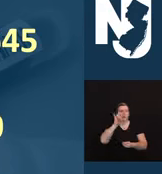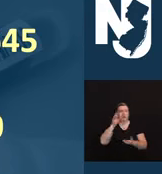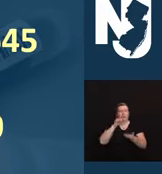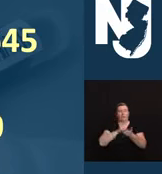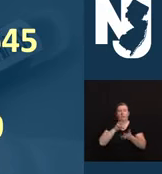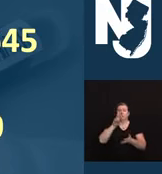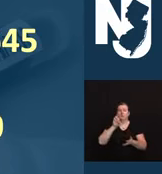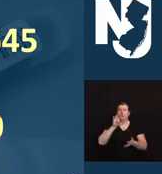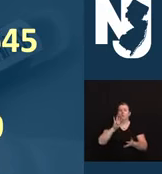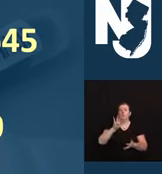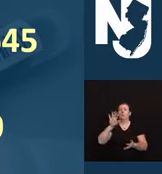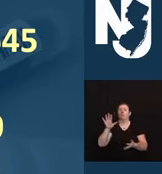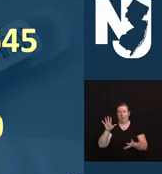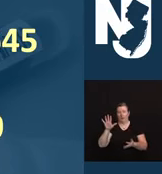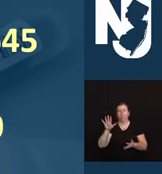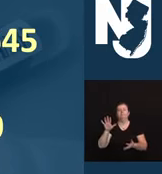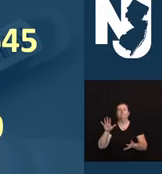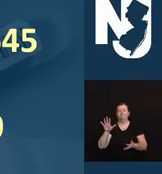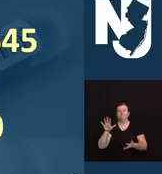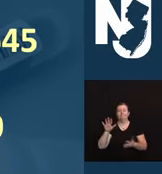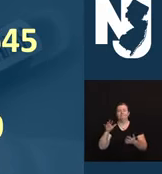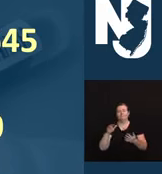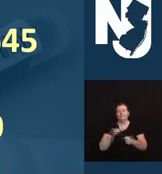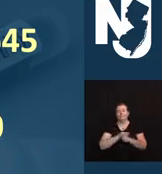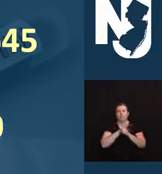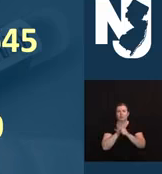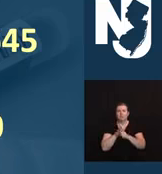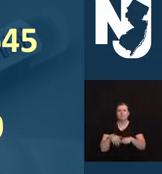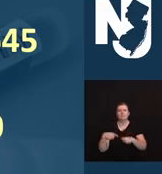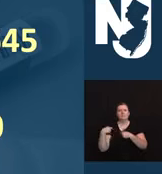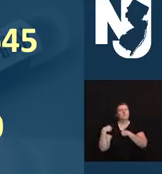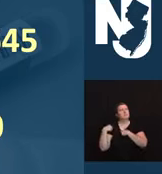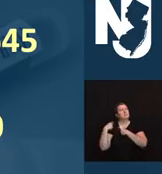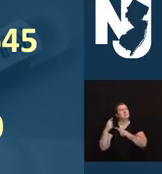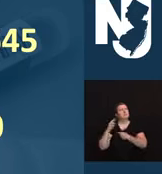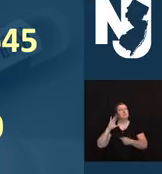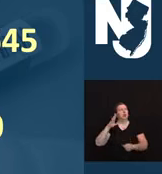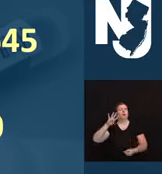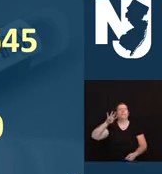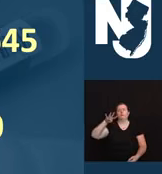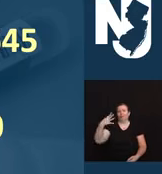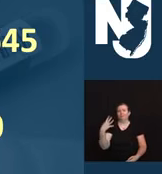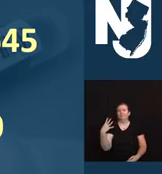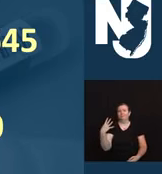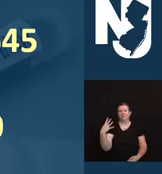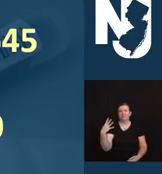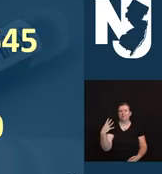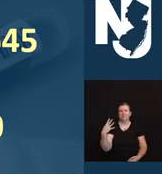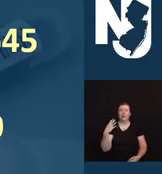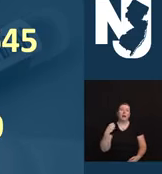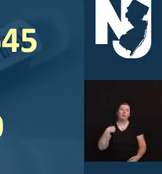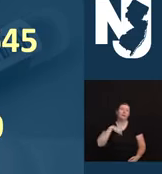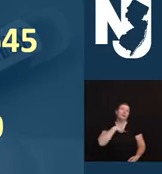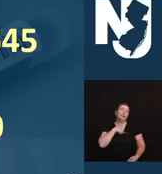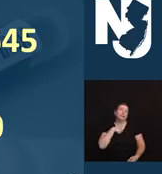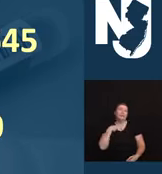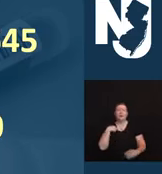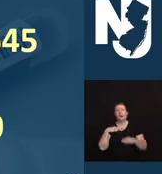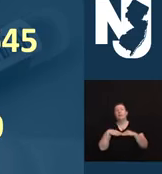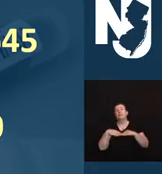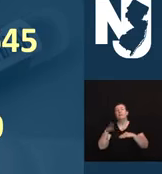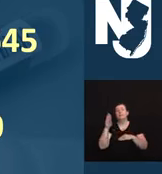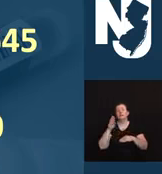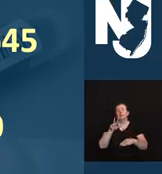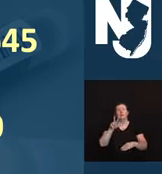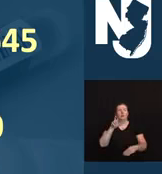177,645 since test one on March 4th. We know one thing, we do have at least 390 new positive cases. There may